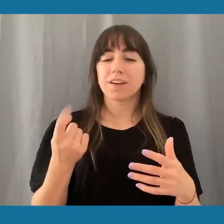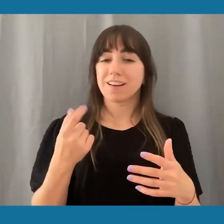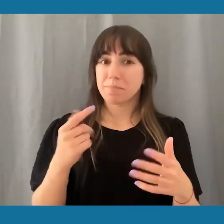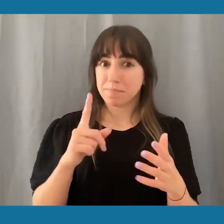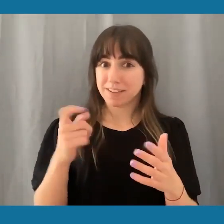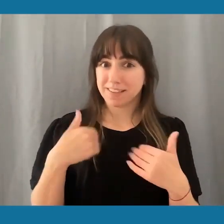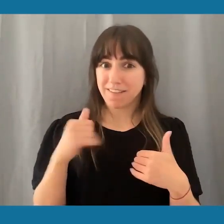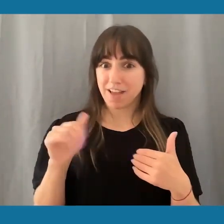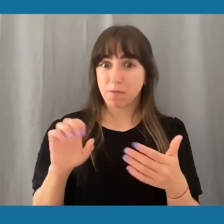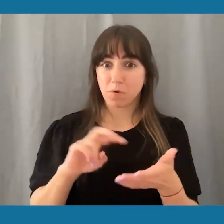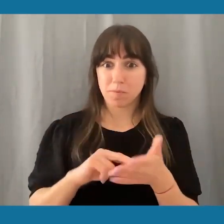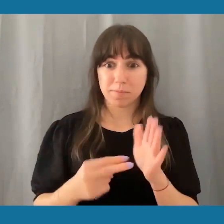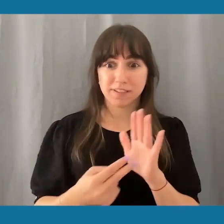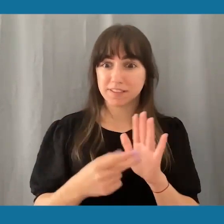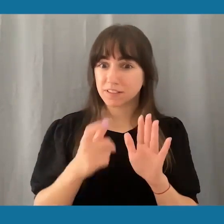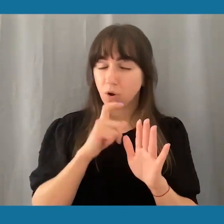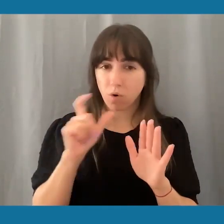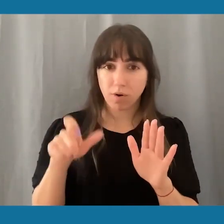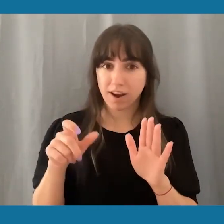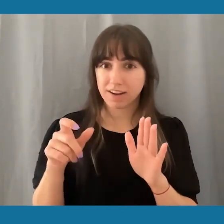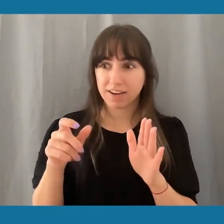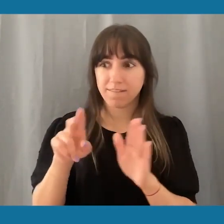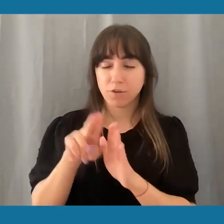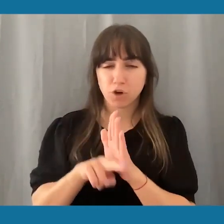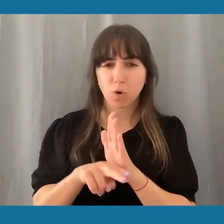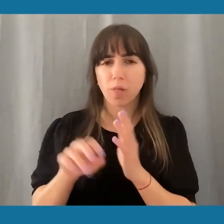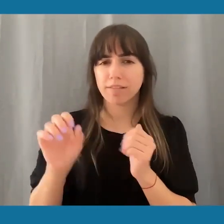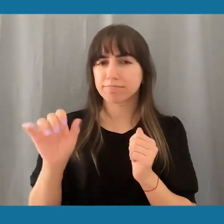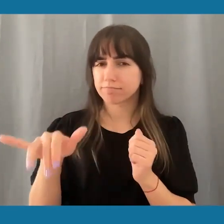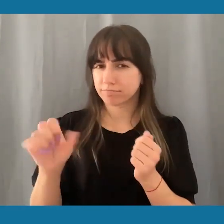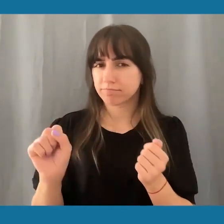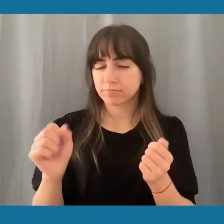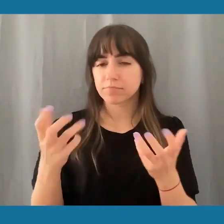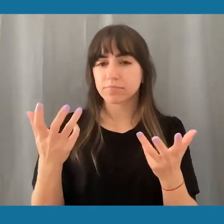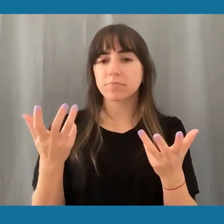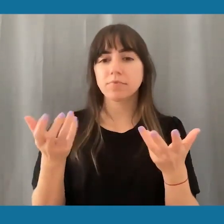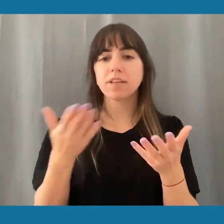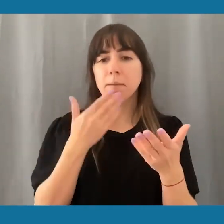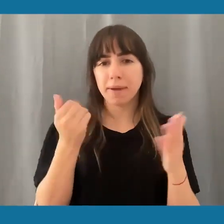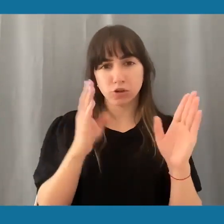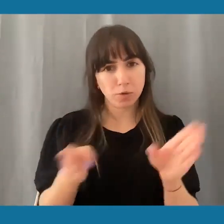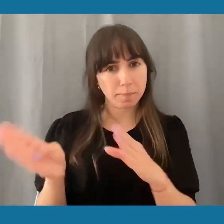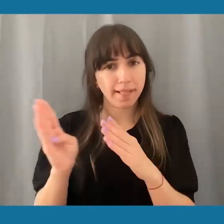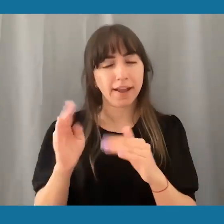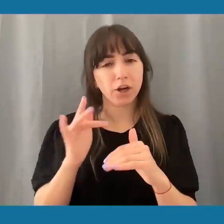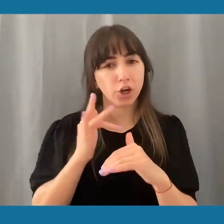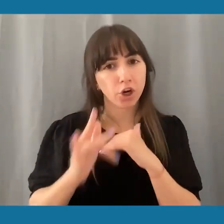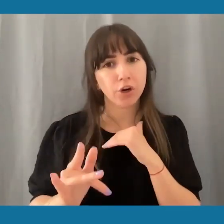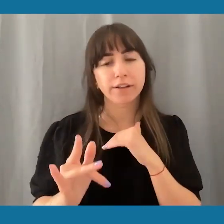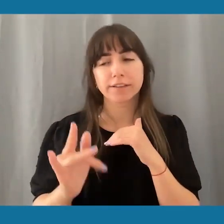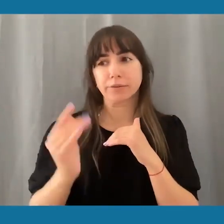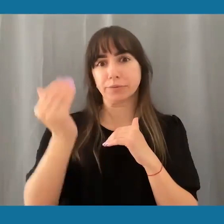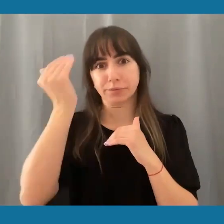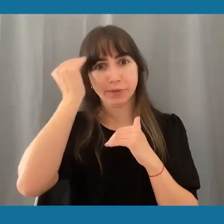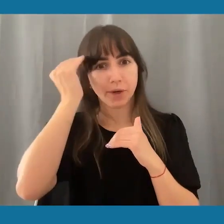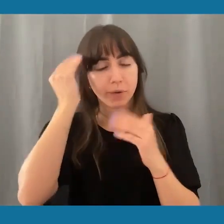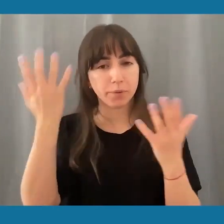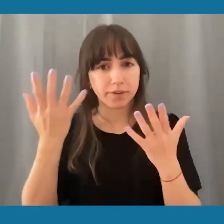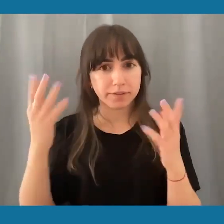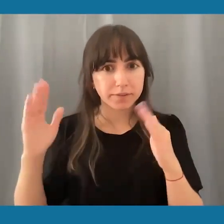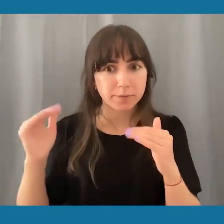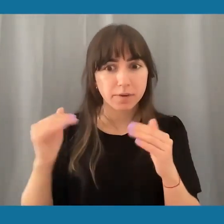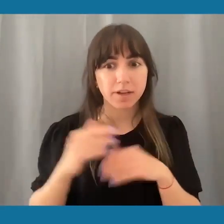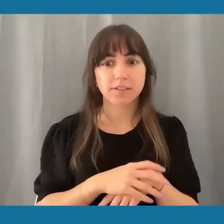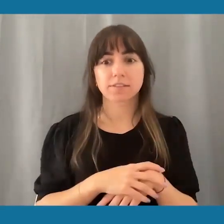need a funeral account. So it's always better to plan ahead, look ahead, and do something ahead of time instead of